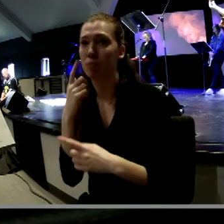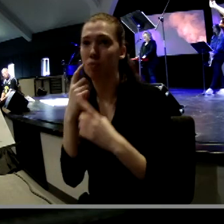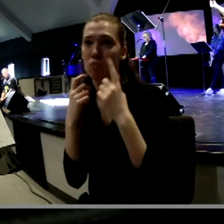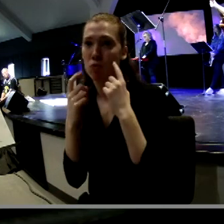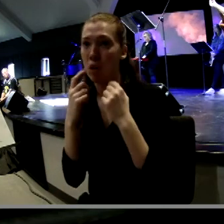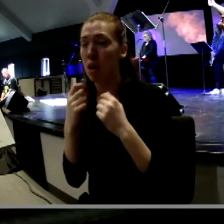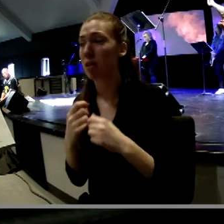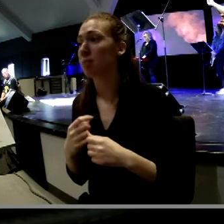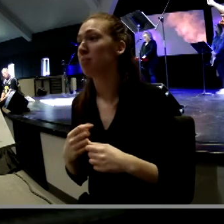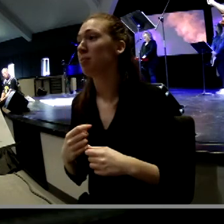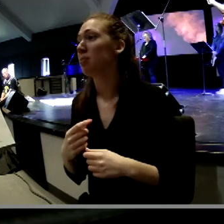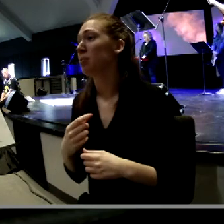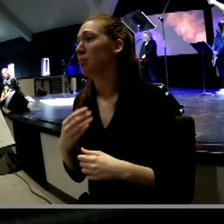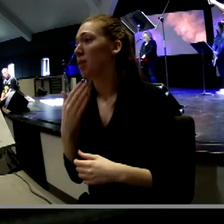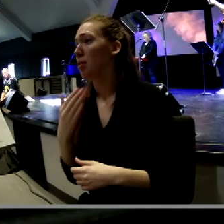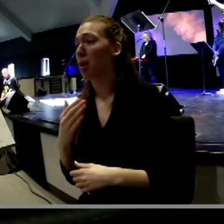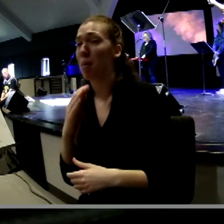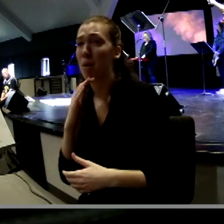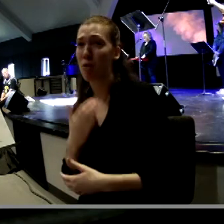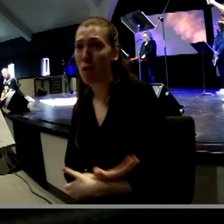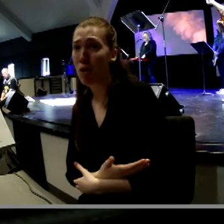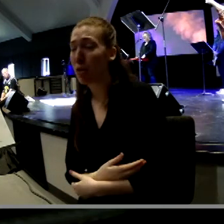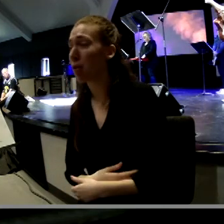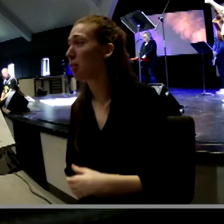I thank my daughter